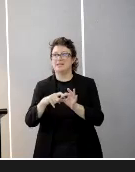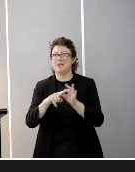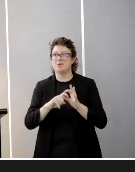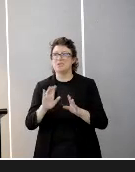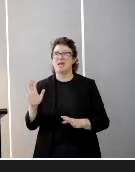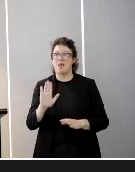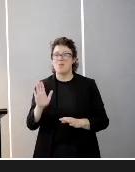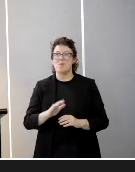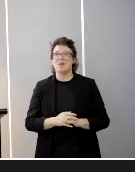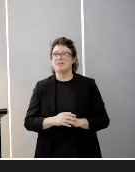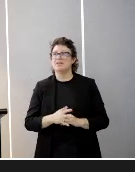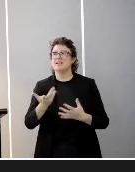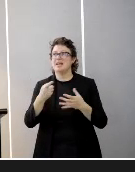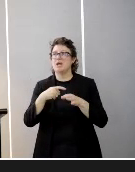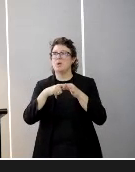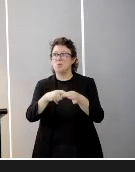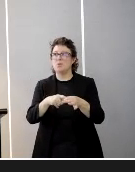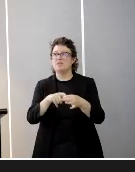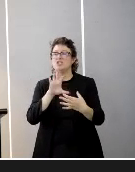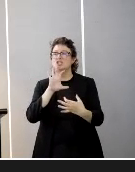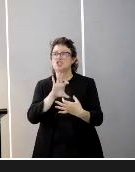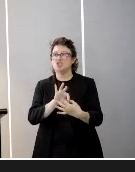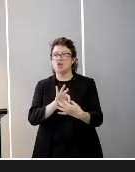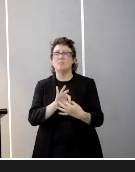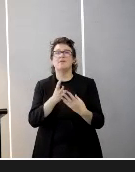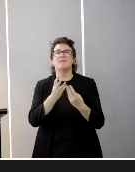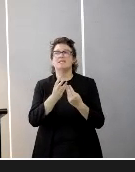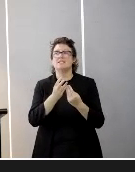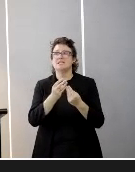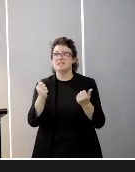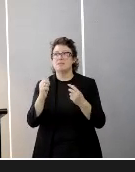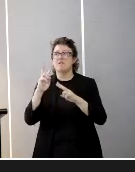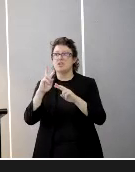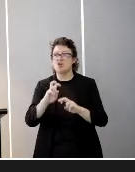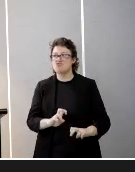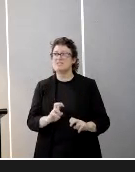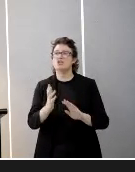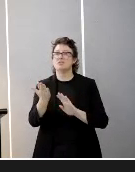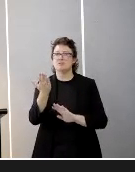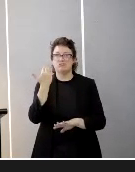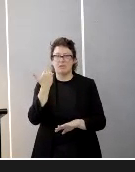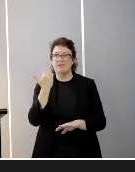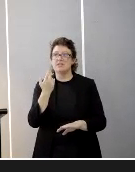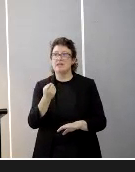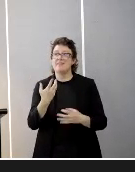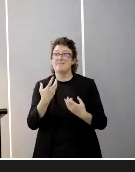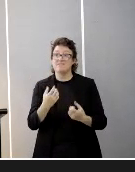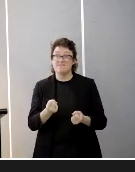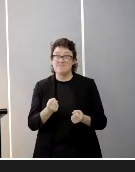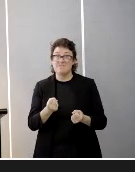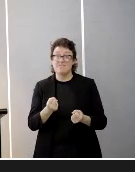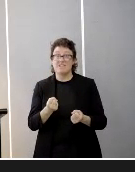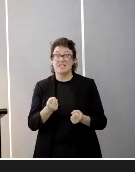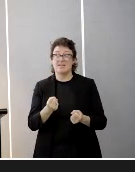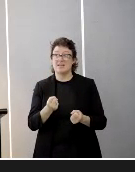Hi. Hi. Just a question in terms of some of the research that's been done. Has there been